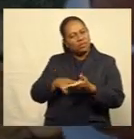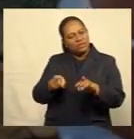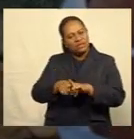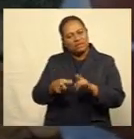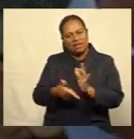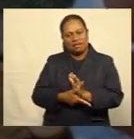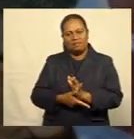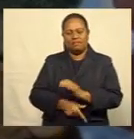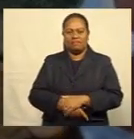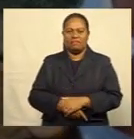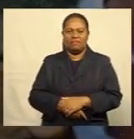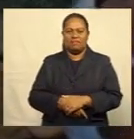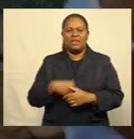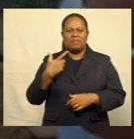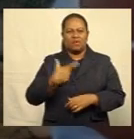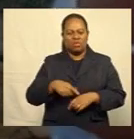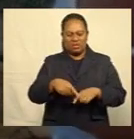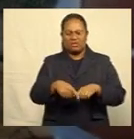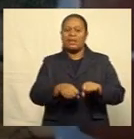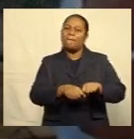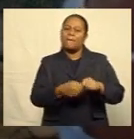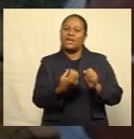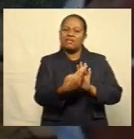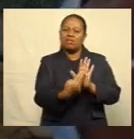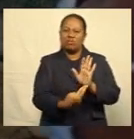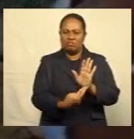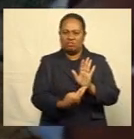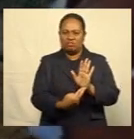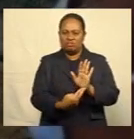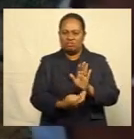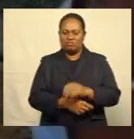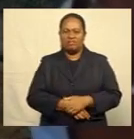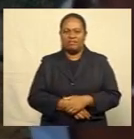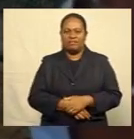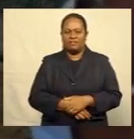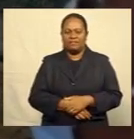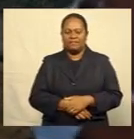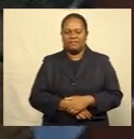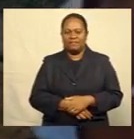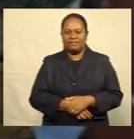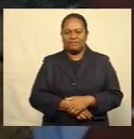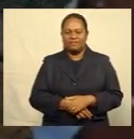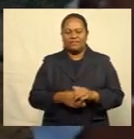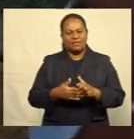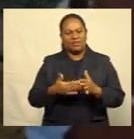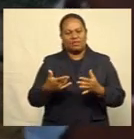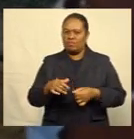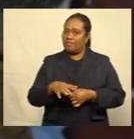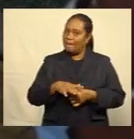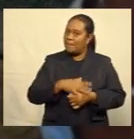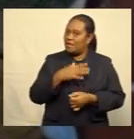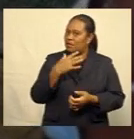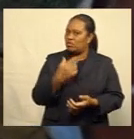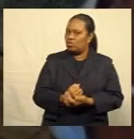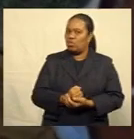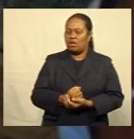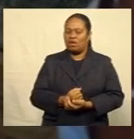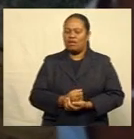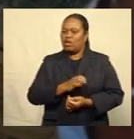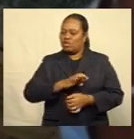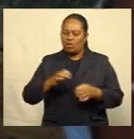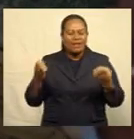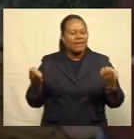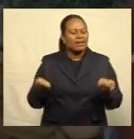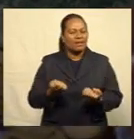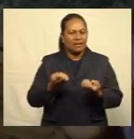authority because these are breaches, and they will probably have to take measures to ensure that we don't encourage